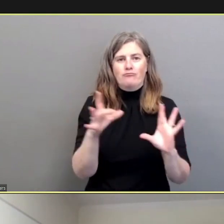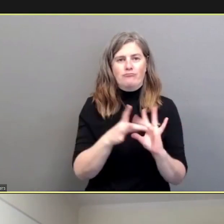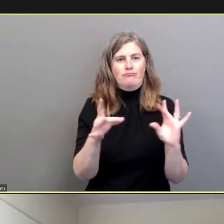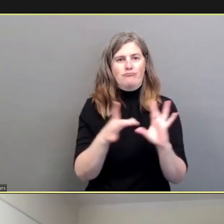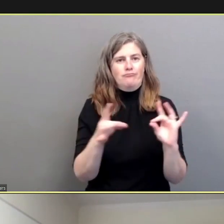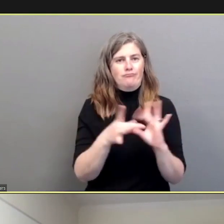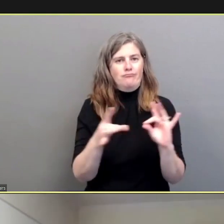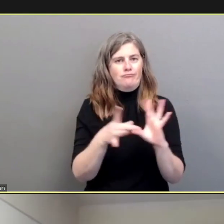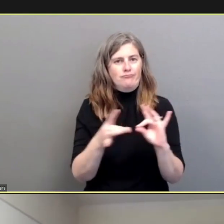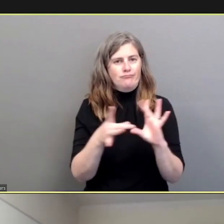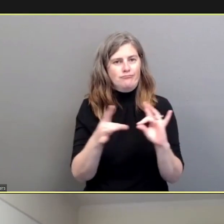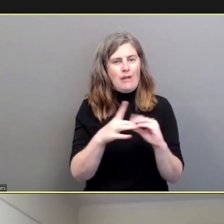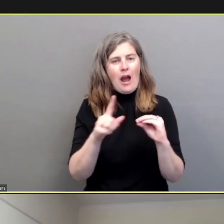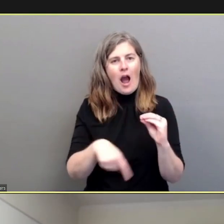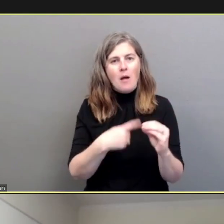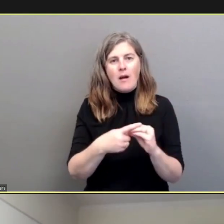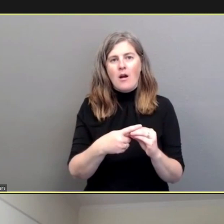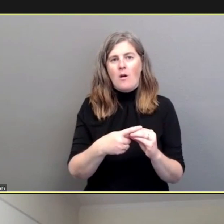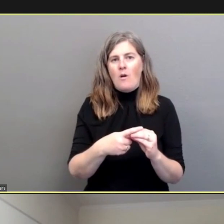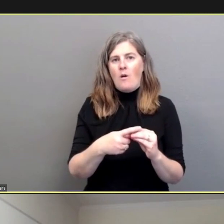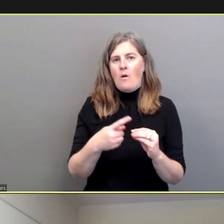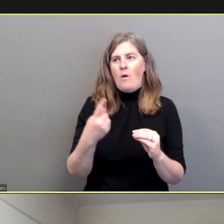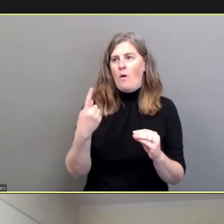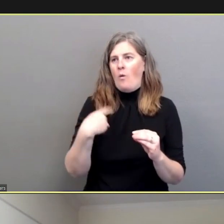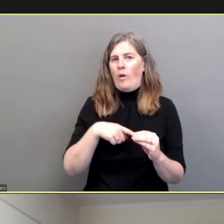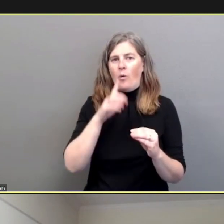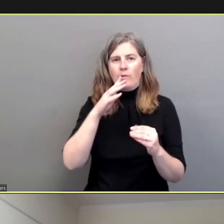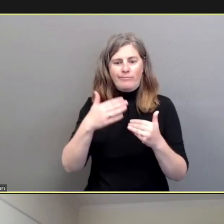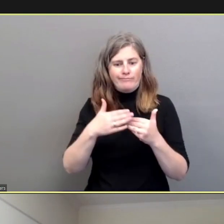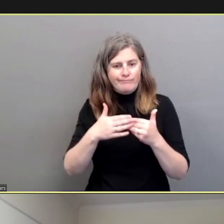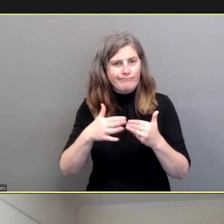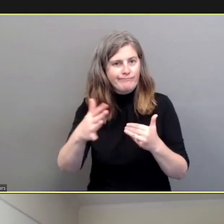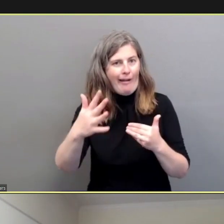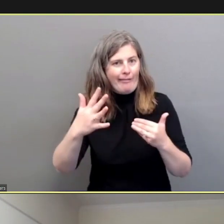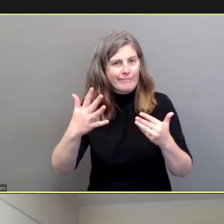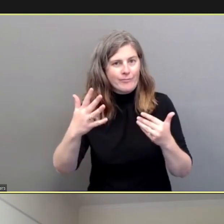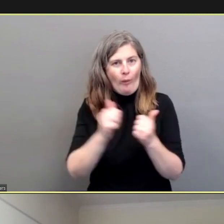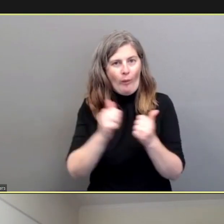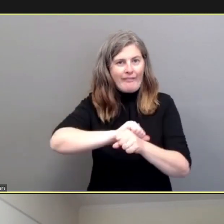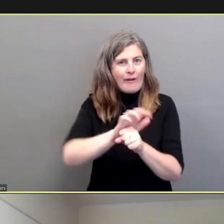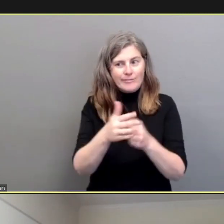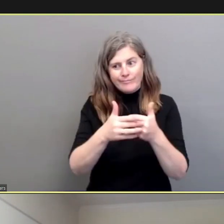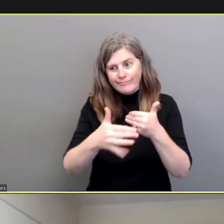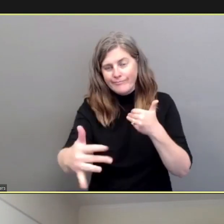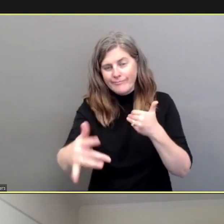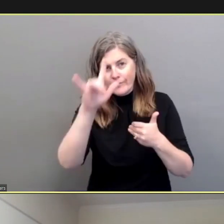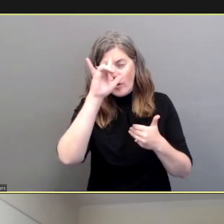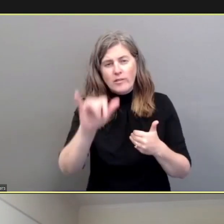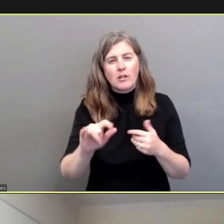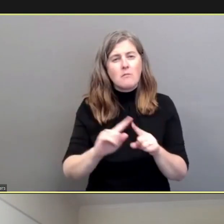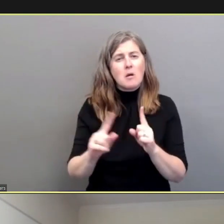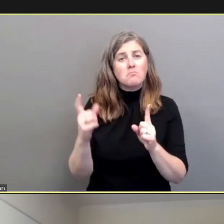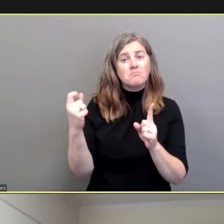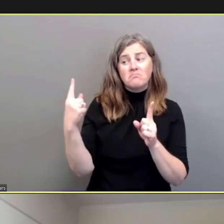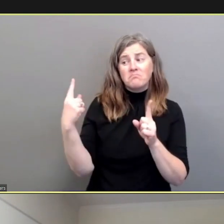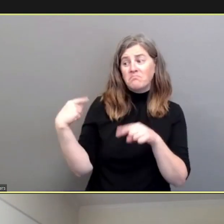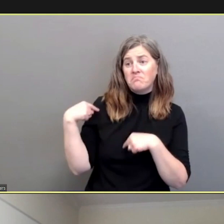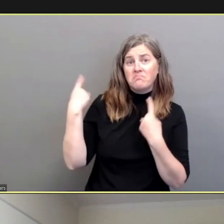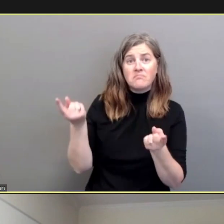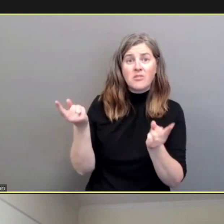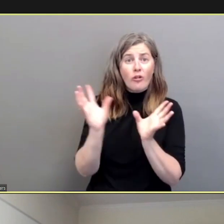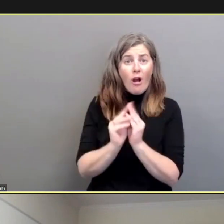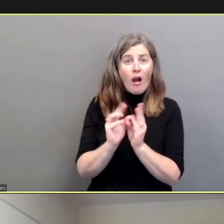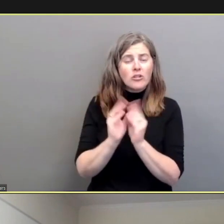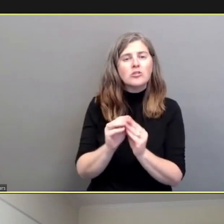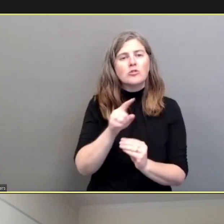great lengths about the fact that we are going to be living with this virus. However, throughout this press conference, obviously